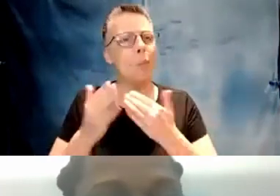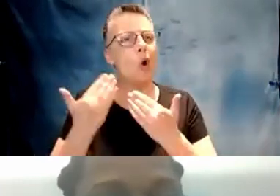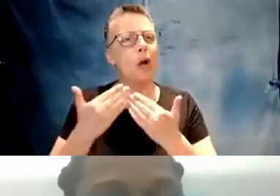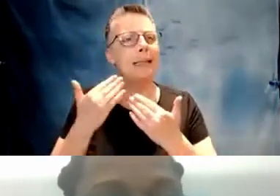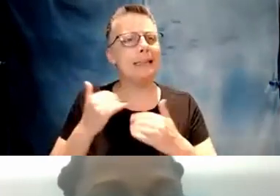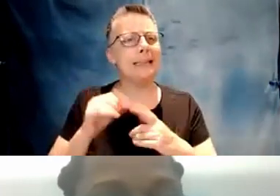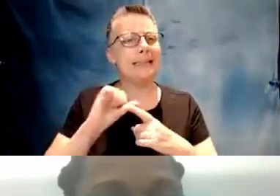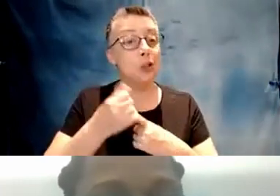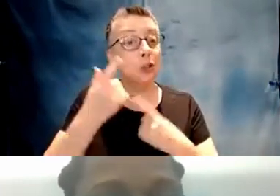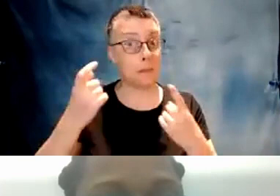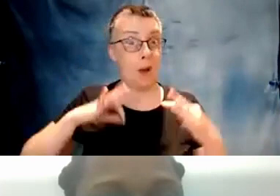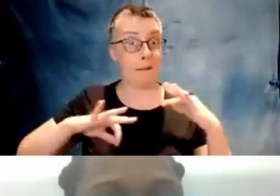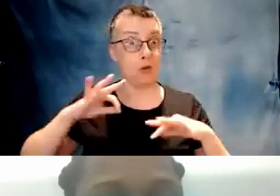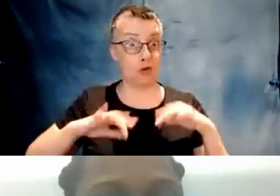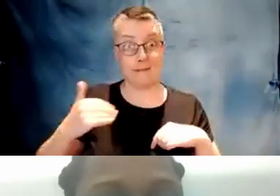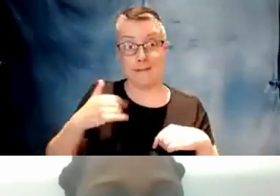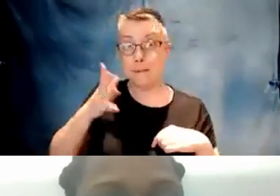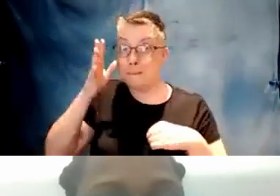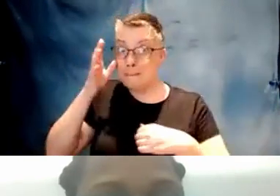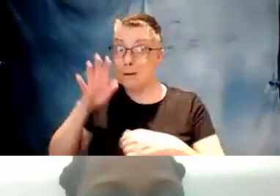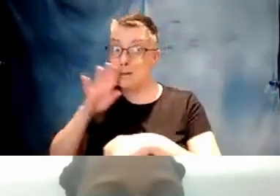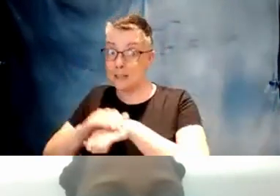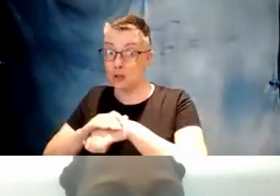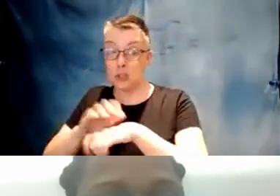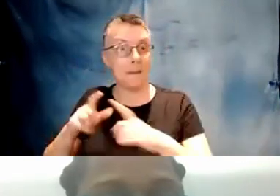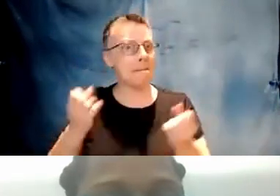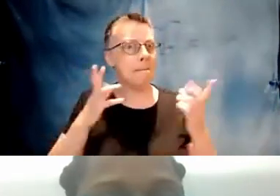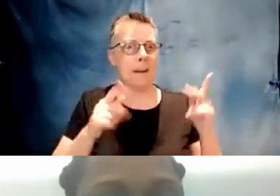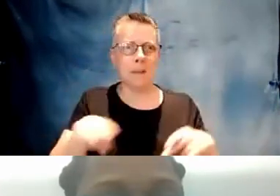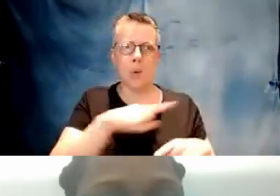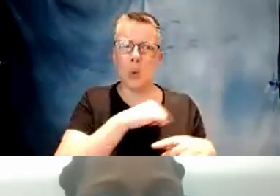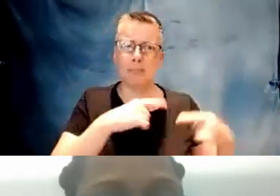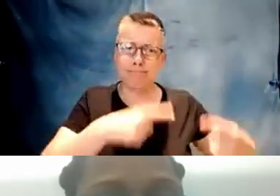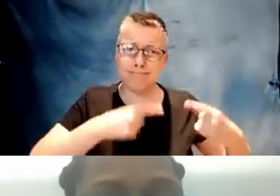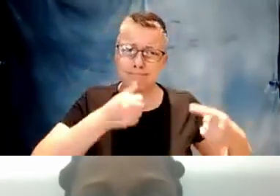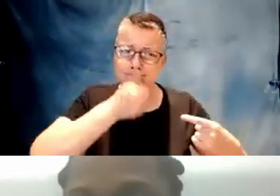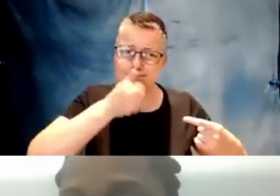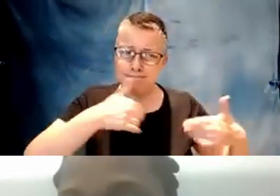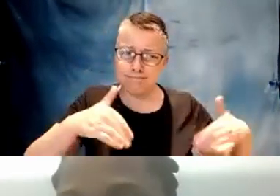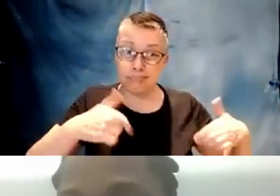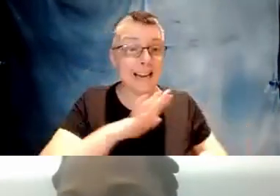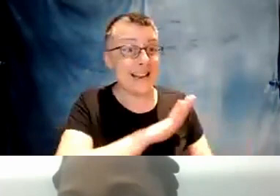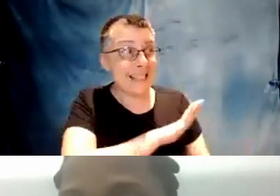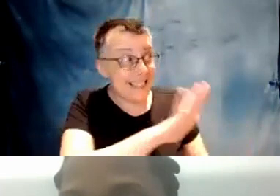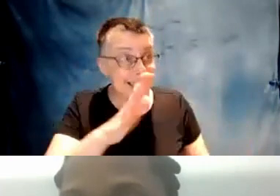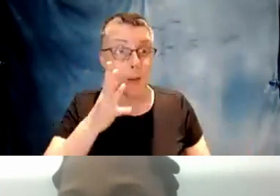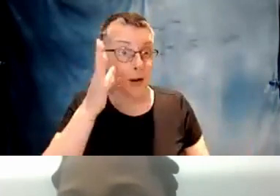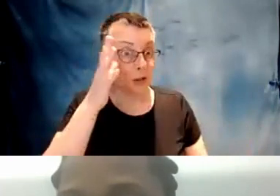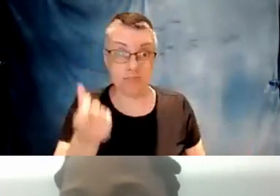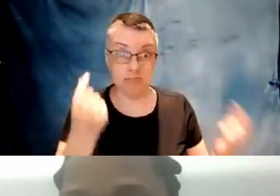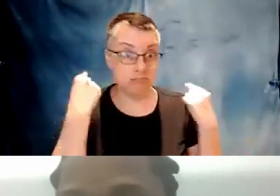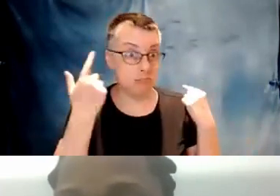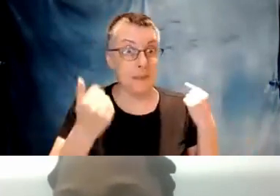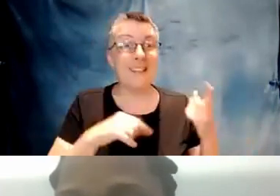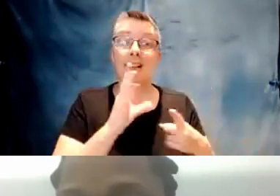was a privilege I had, but I knew a lot of people that didn't, a lot of people who were living really tough lives, and their parents couldn't even understand it because not only was there a